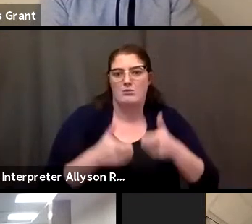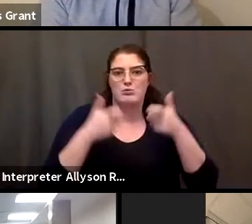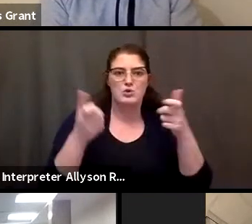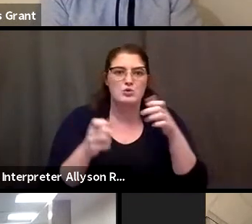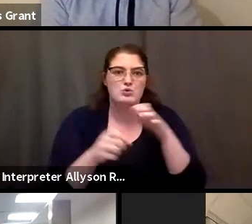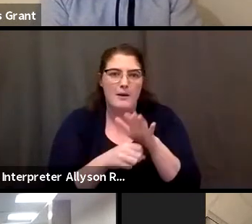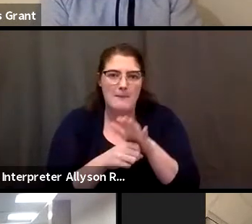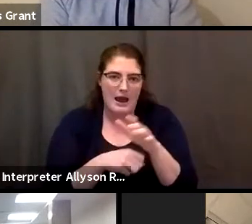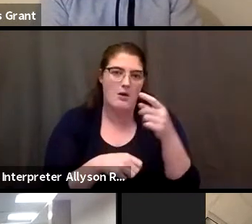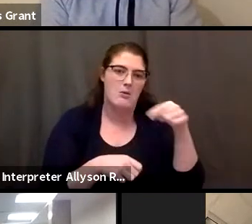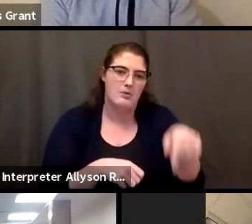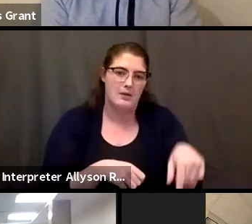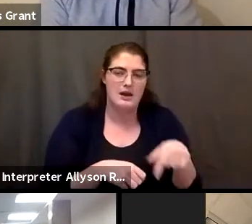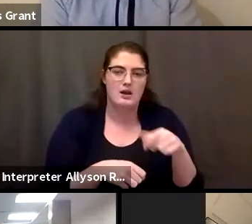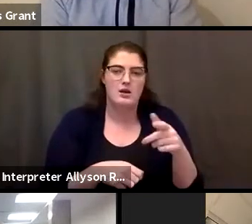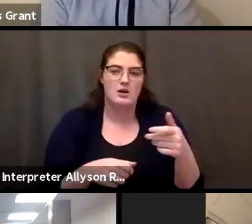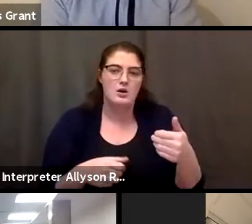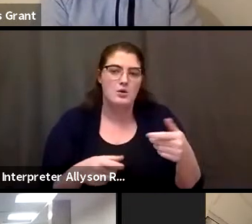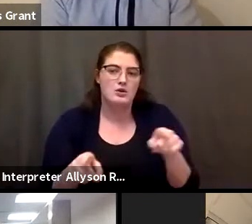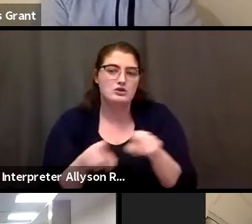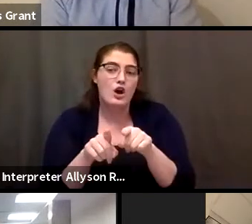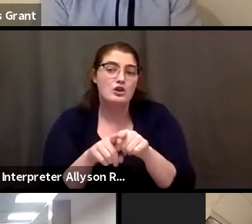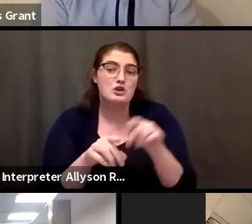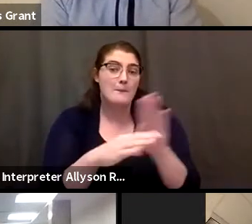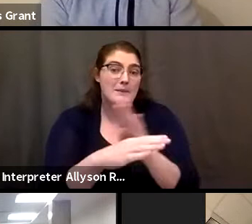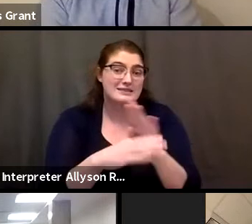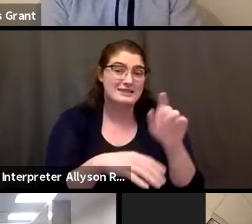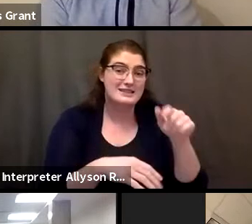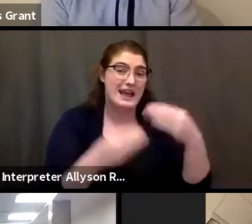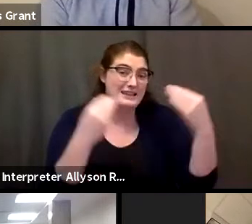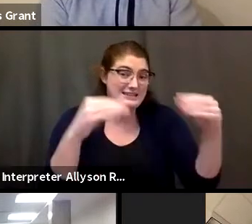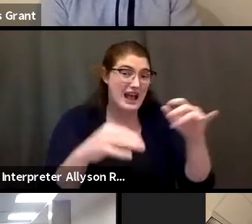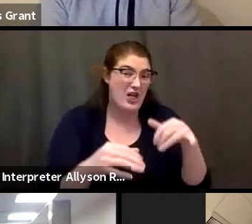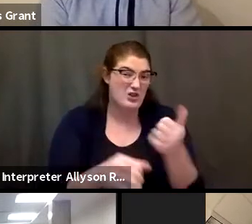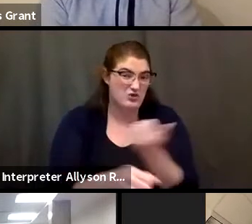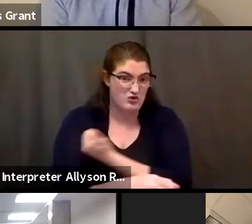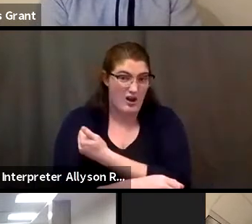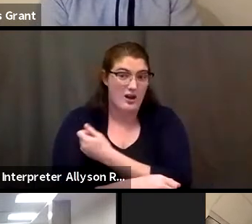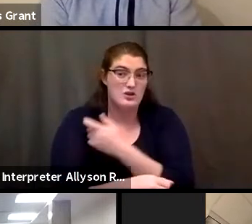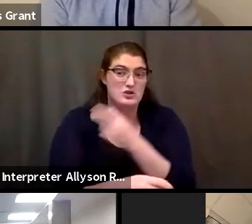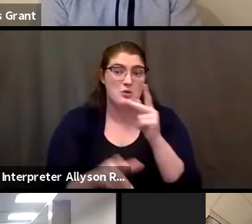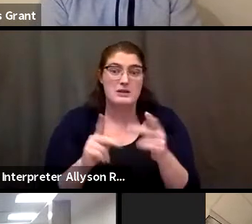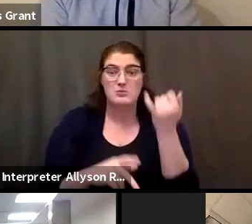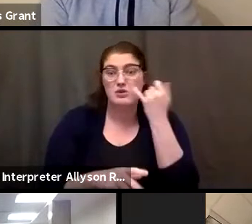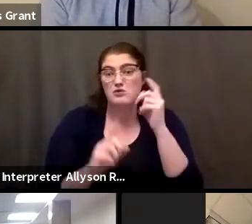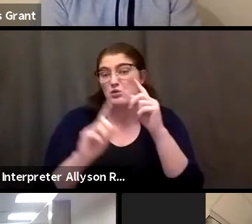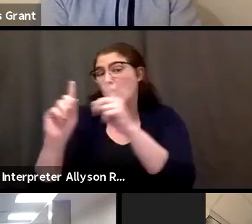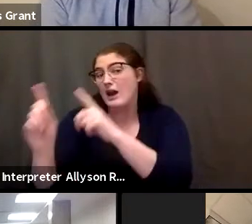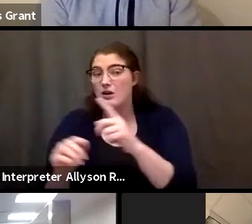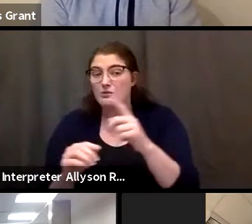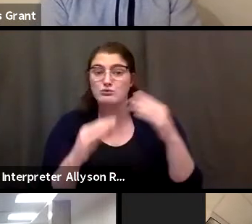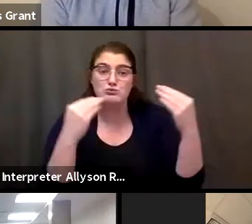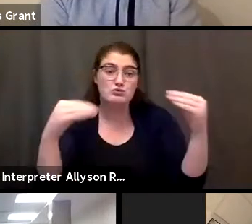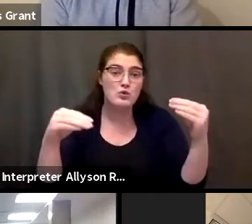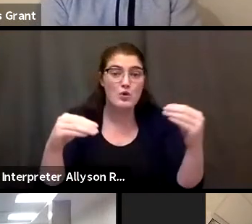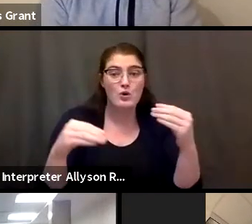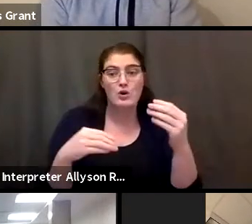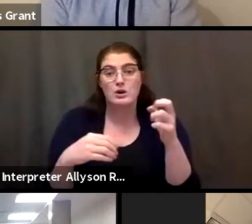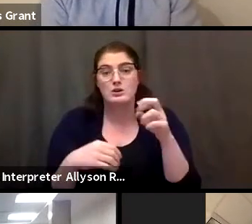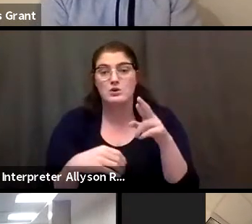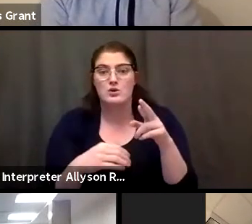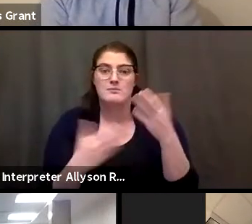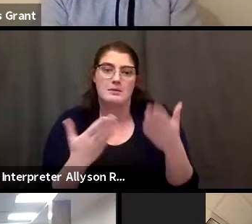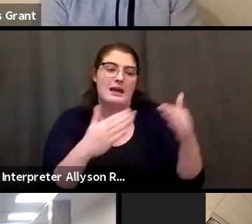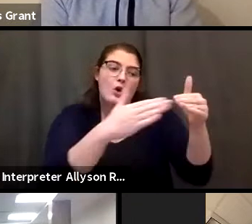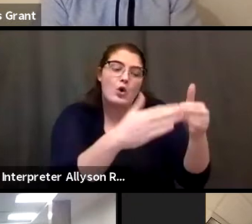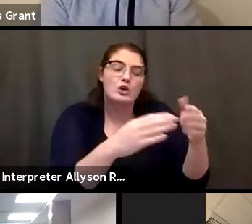of businesses that tend to sell these drugs. So folks that are in the community, when they're going out to the stores, or whether it be a corner